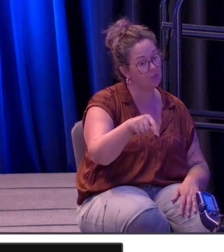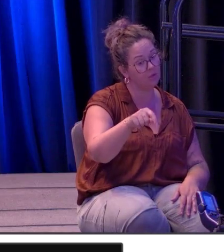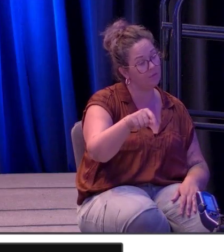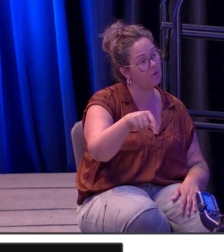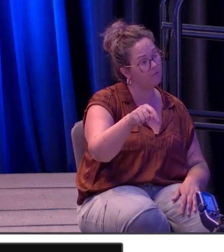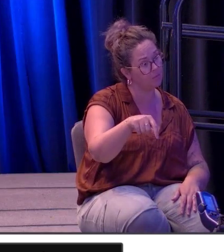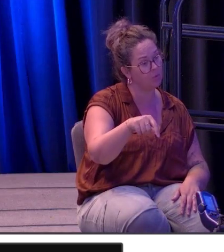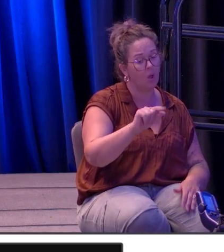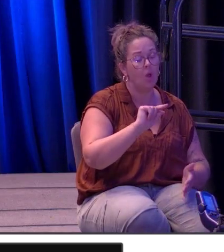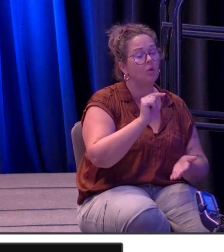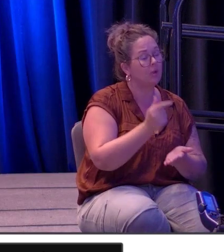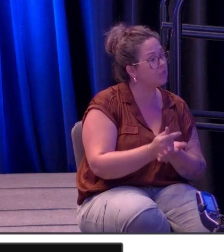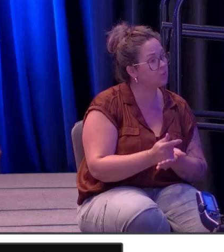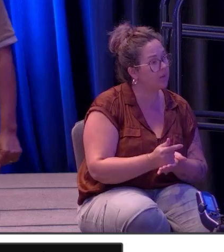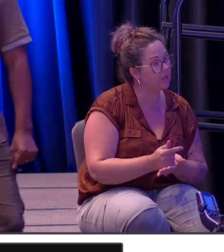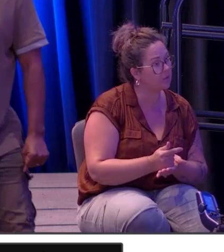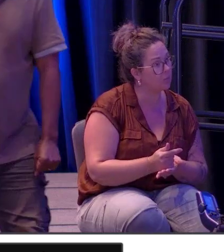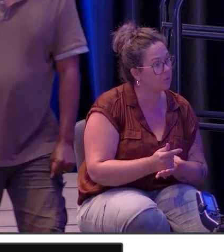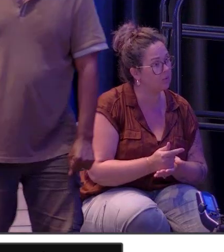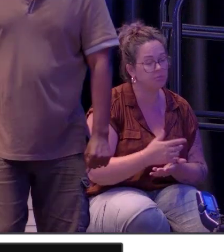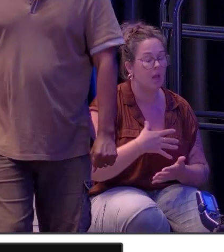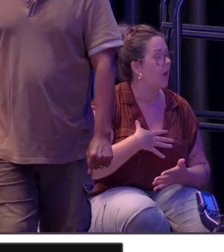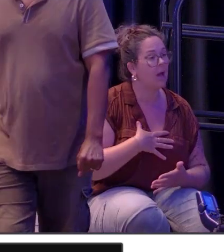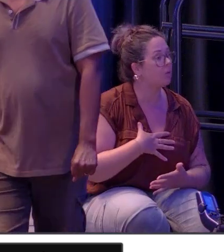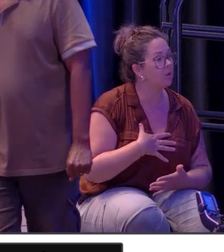And, yep.